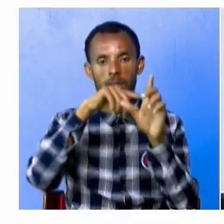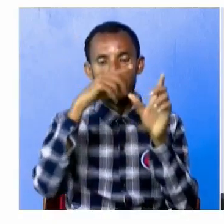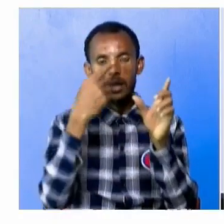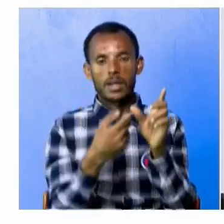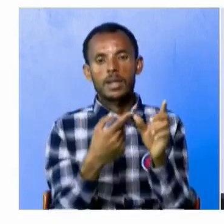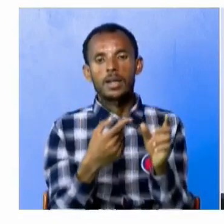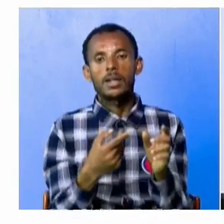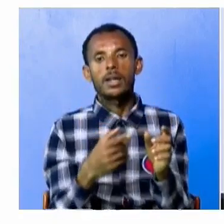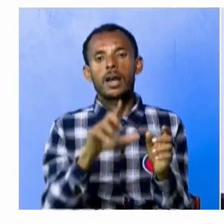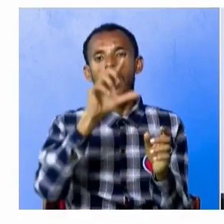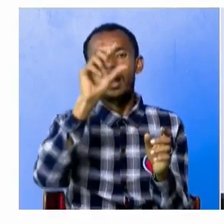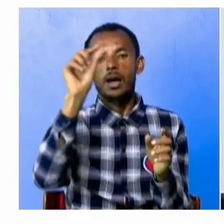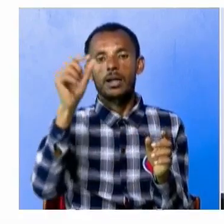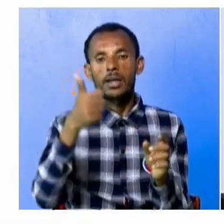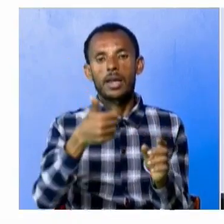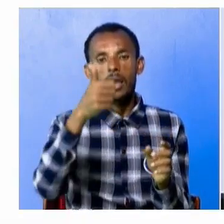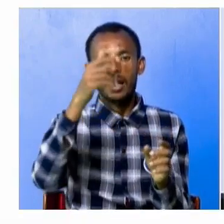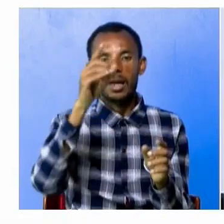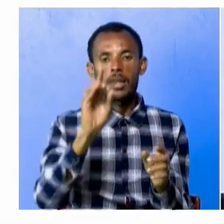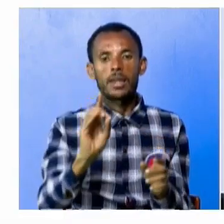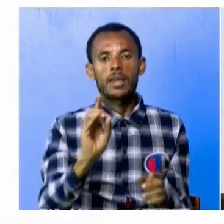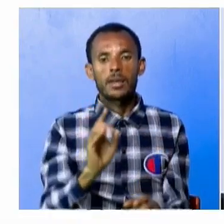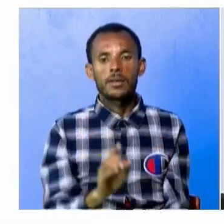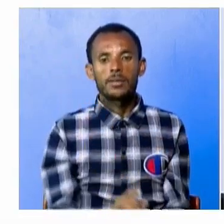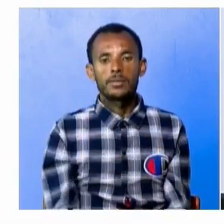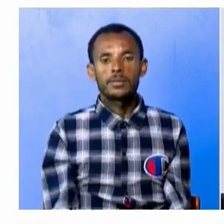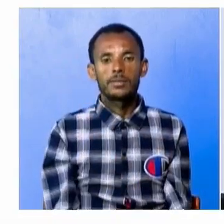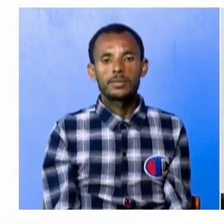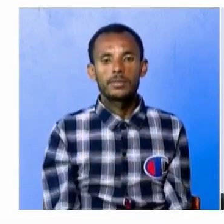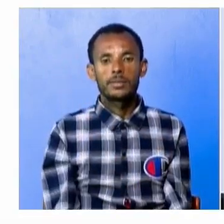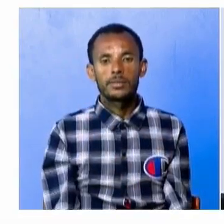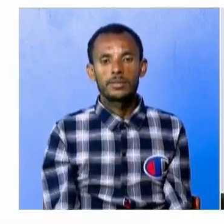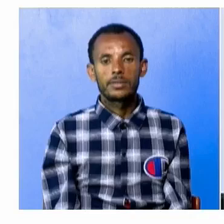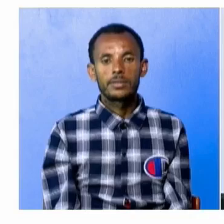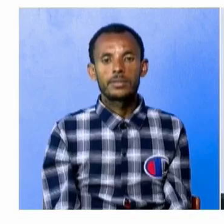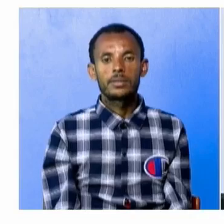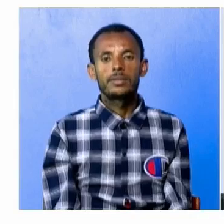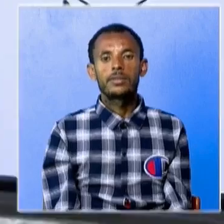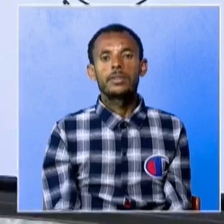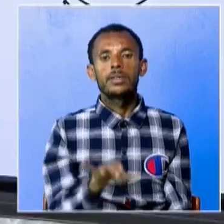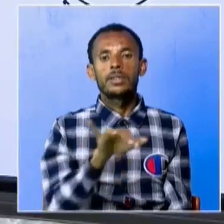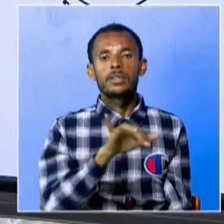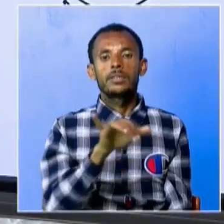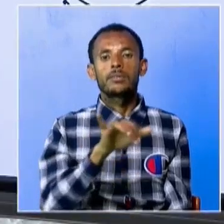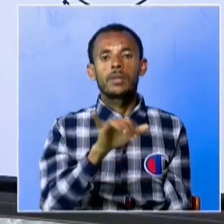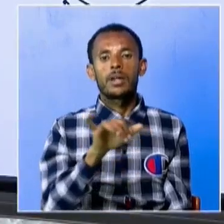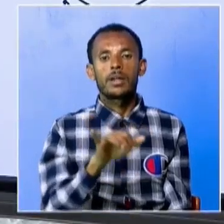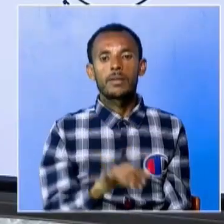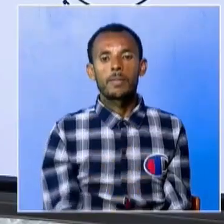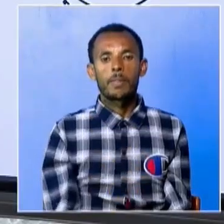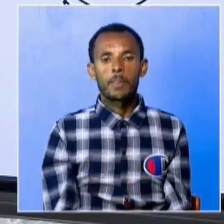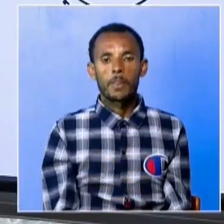half of arc AD. Okay, arc AD. Similarly,